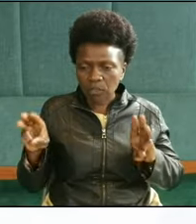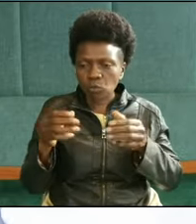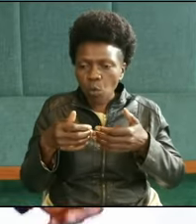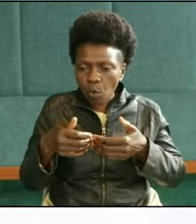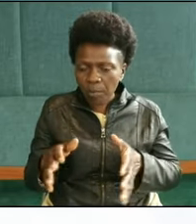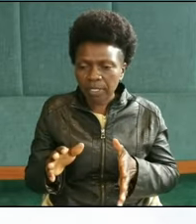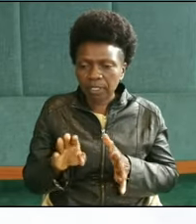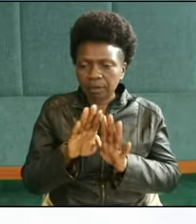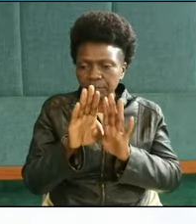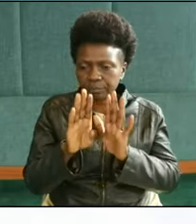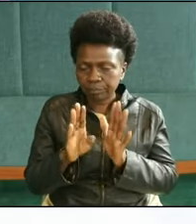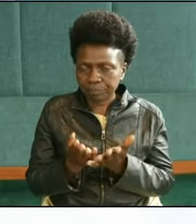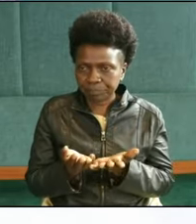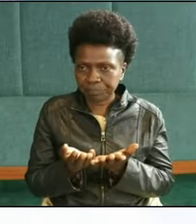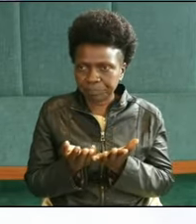the scroll